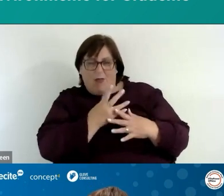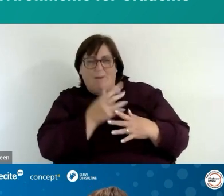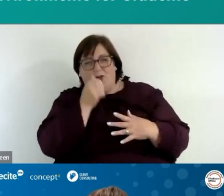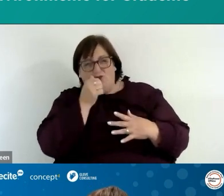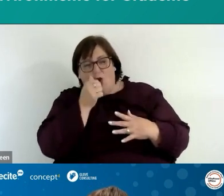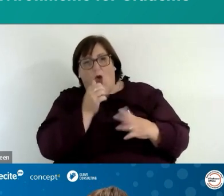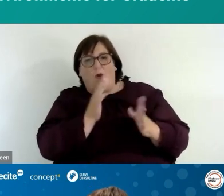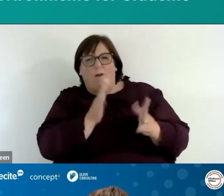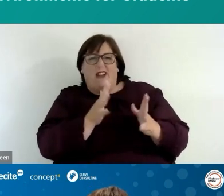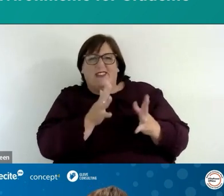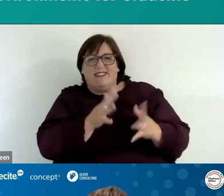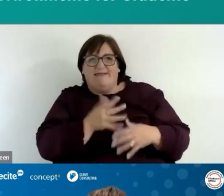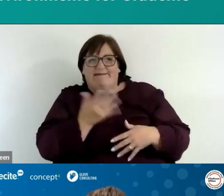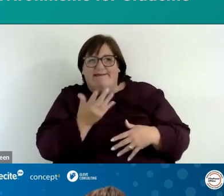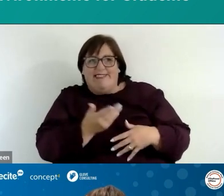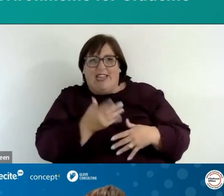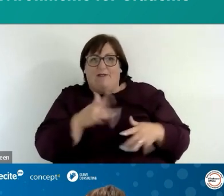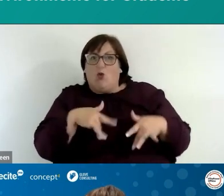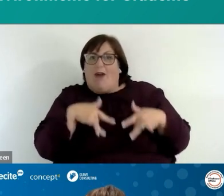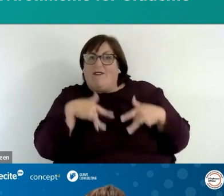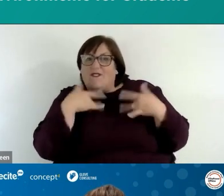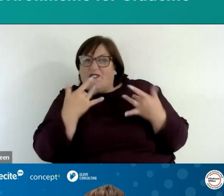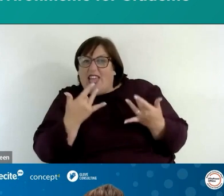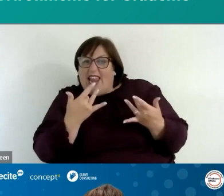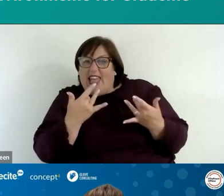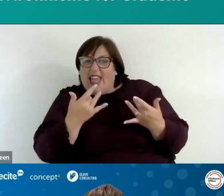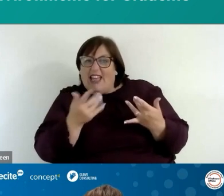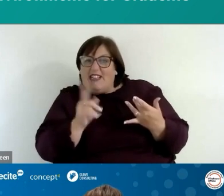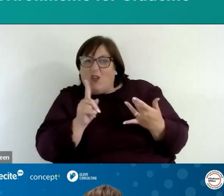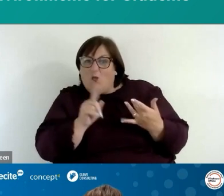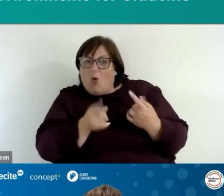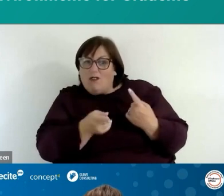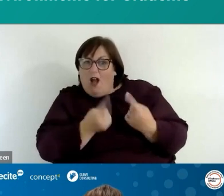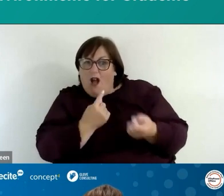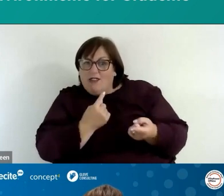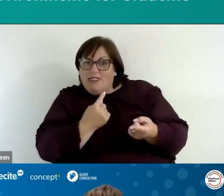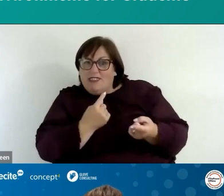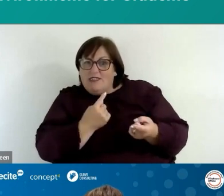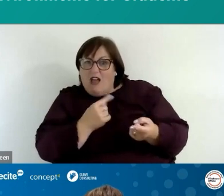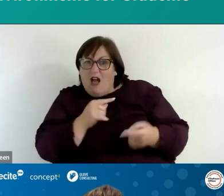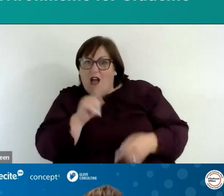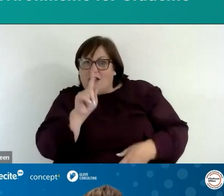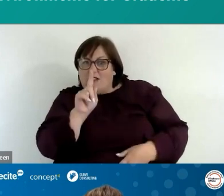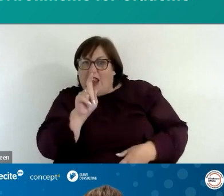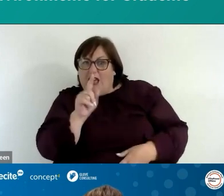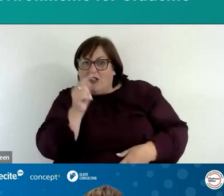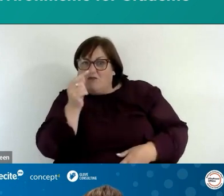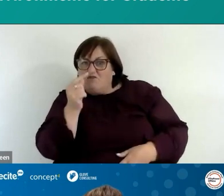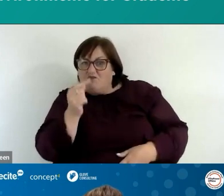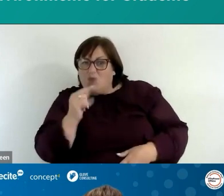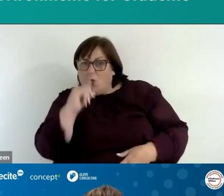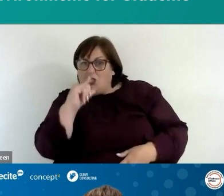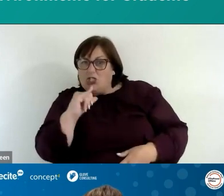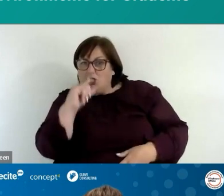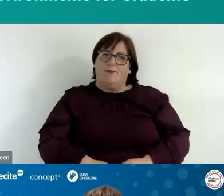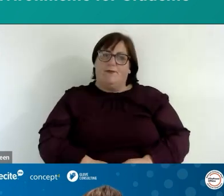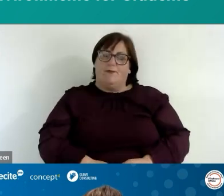content sense. But if you have a feeling as to whether your website does or does not tick these boxes, then please say